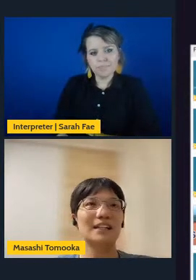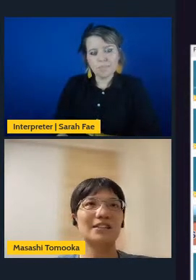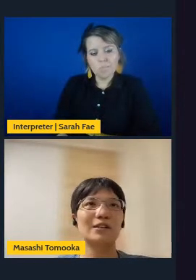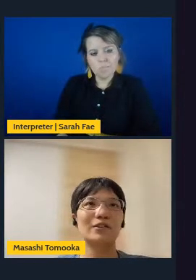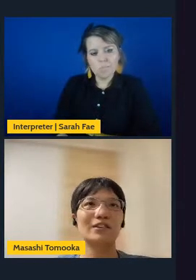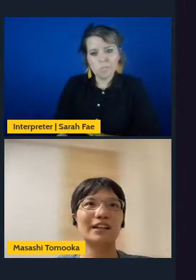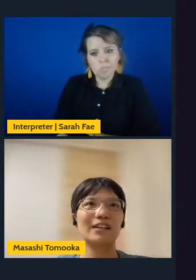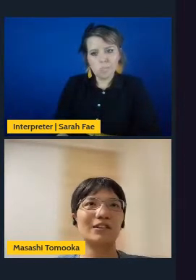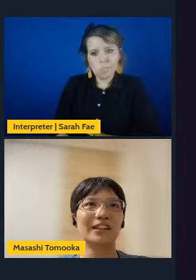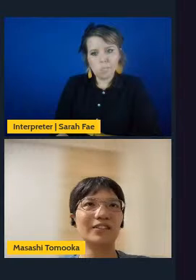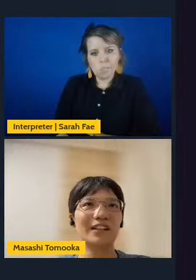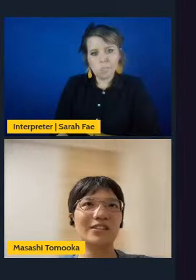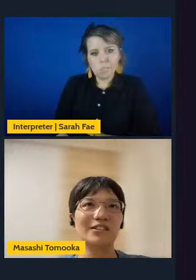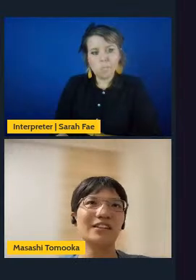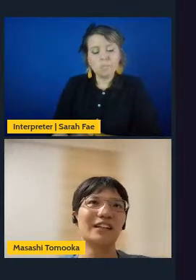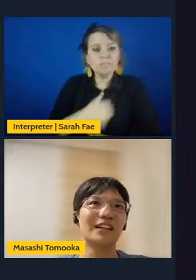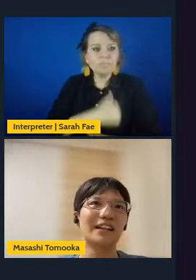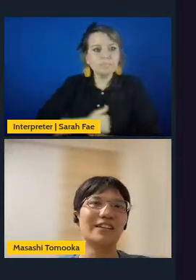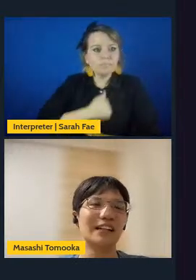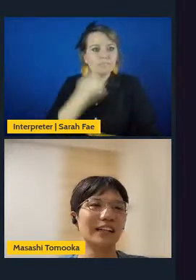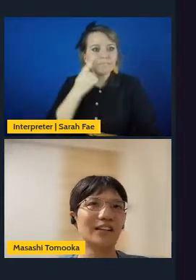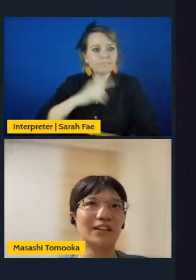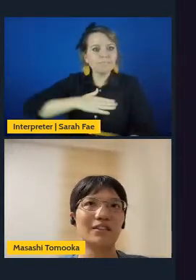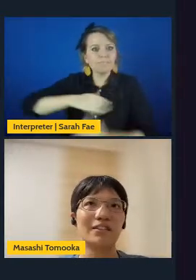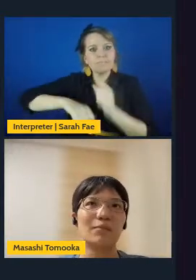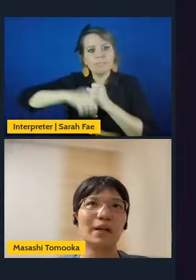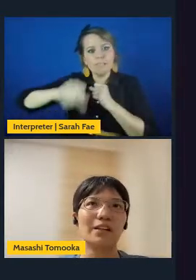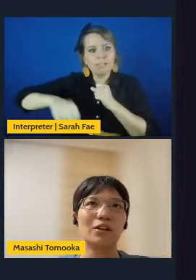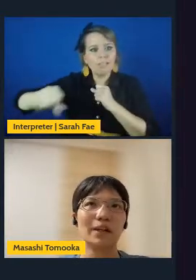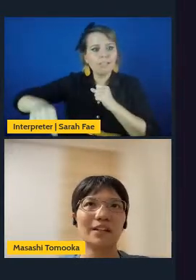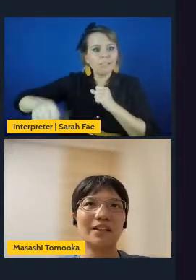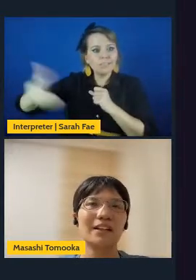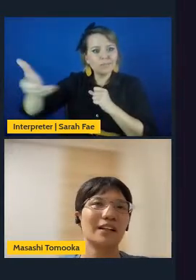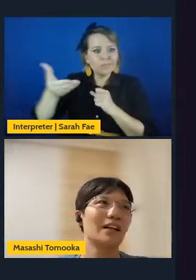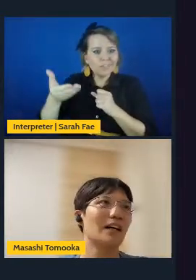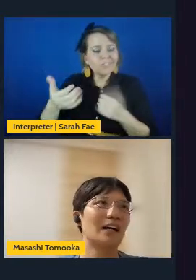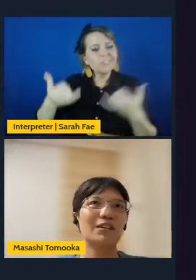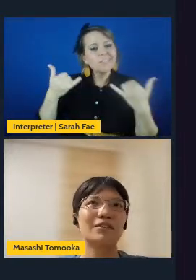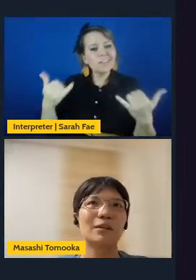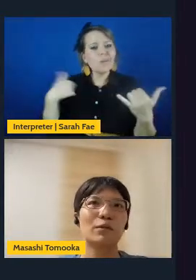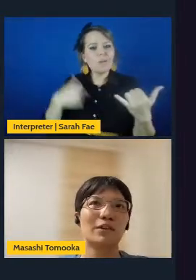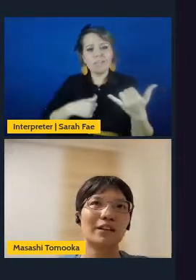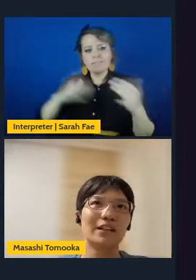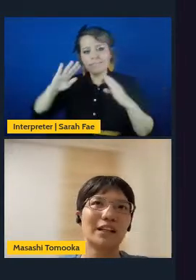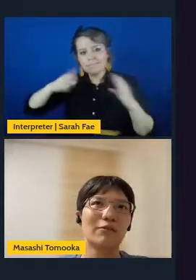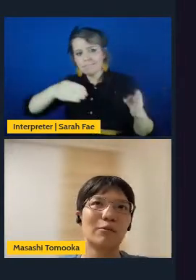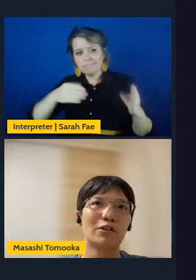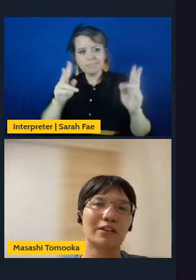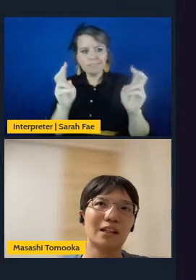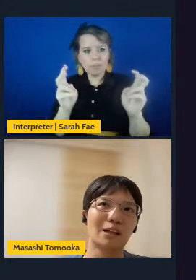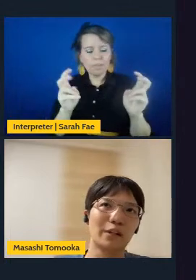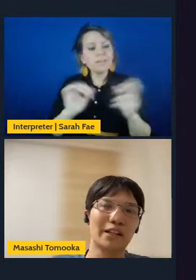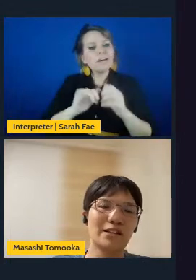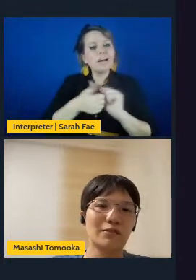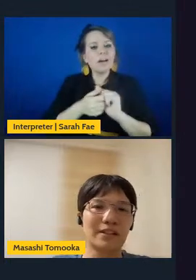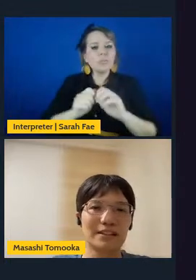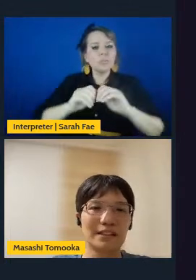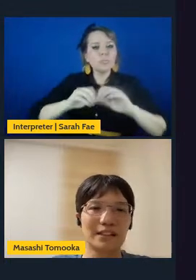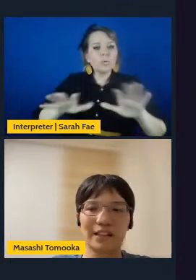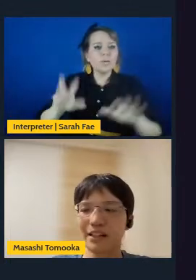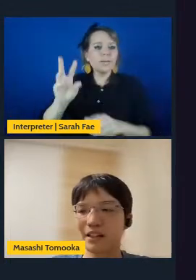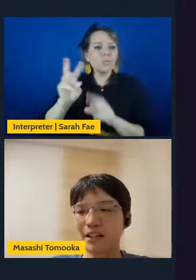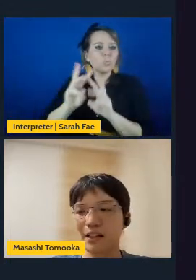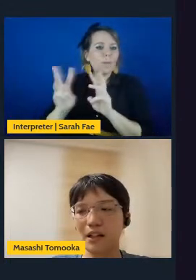So sorry for the long introduction. Now I get into the main topic, how to deploy a web frontend application